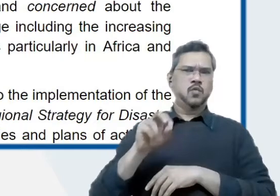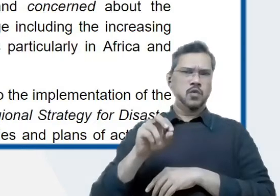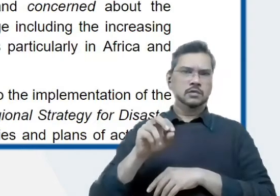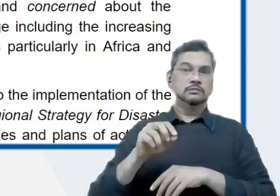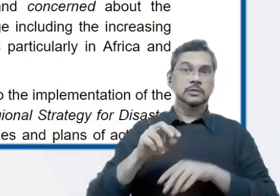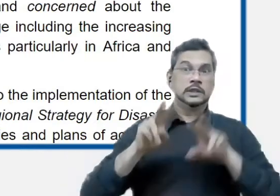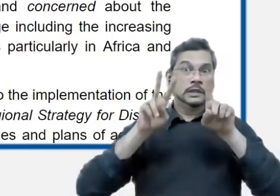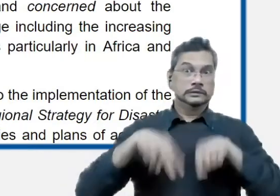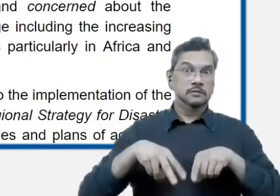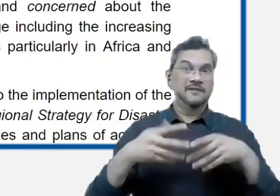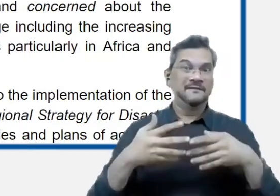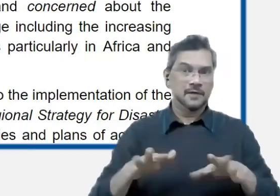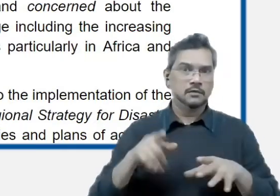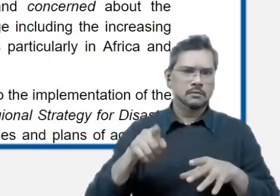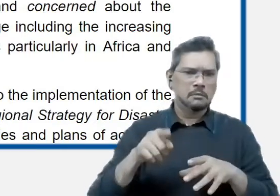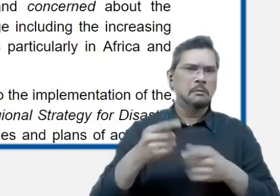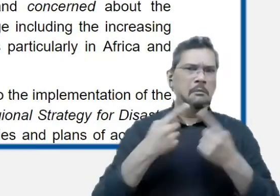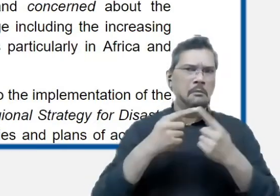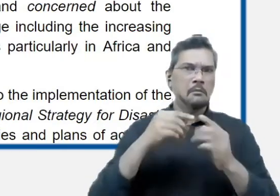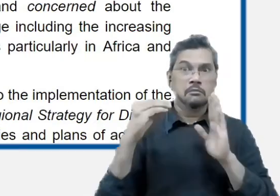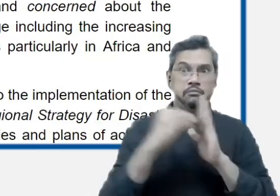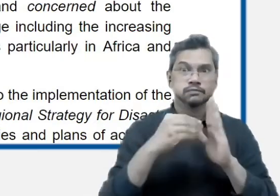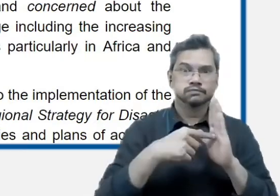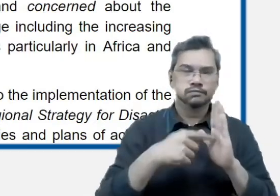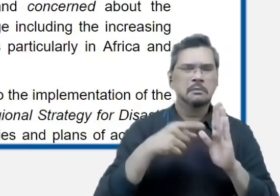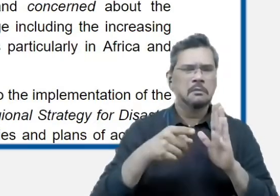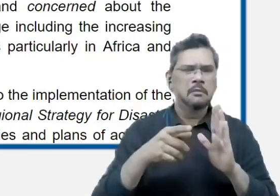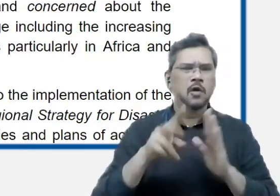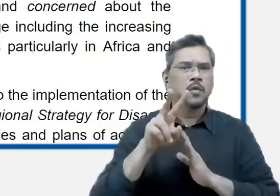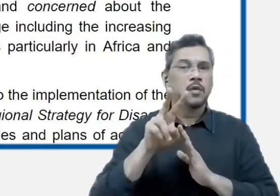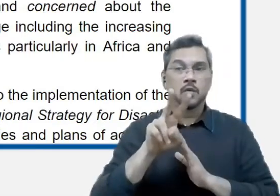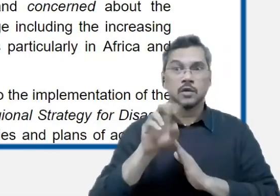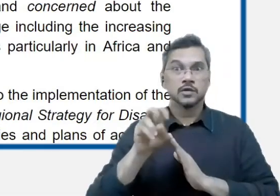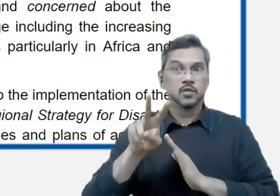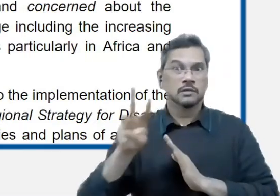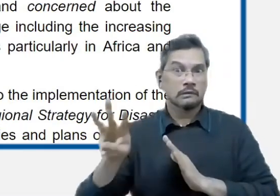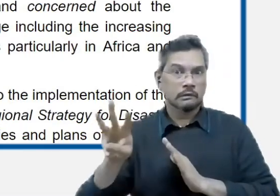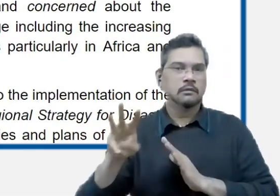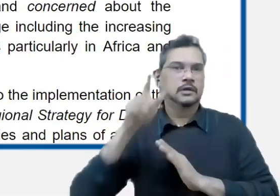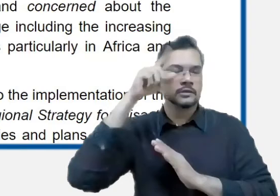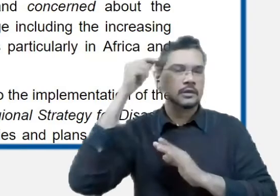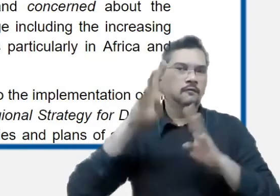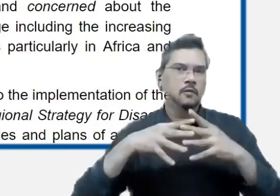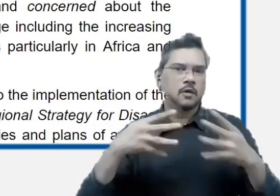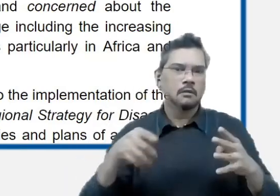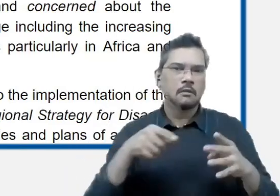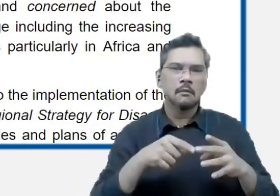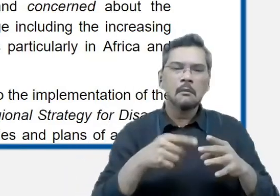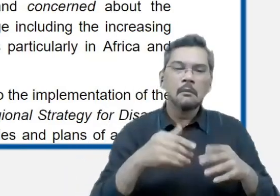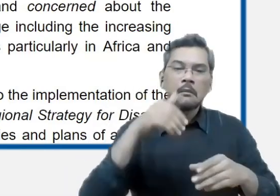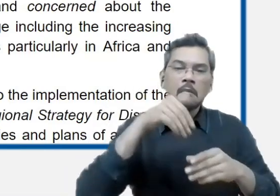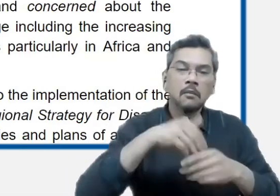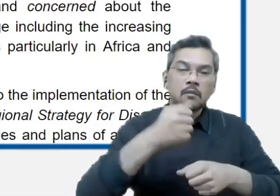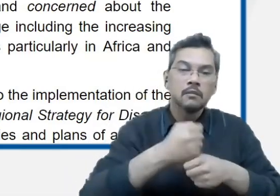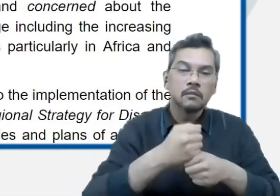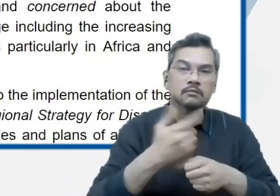in 2023 to assess progress on integrating disaster risk reduction into policies, programs, and investments at all